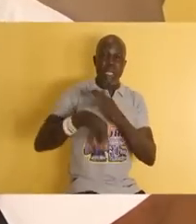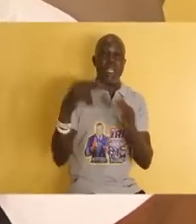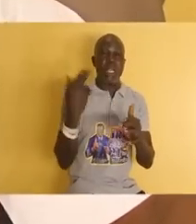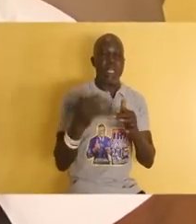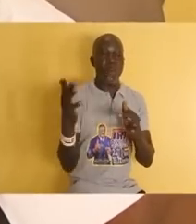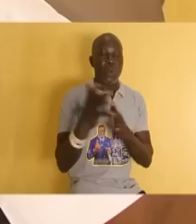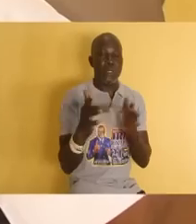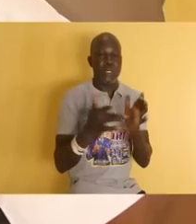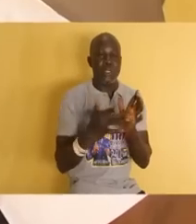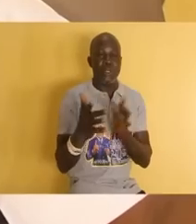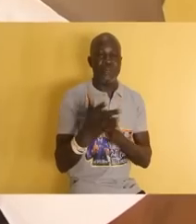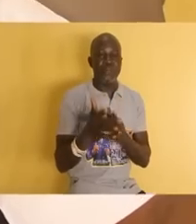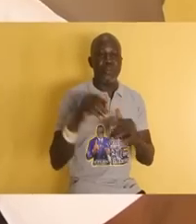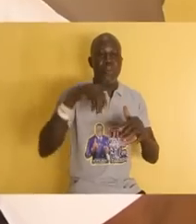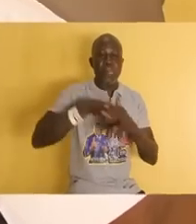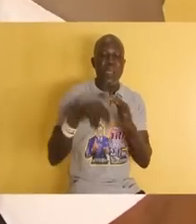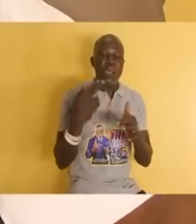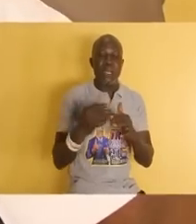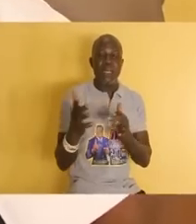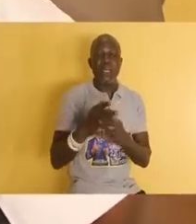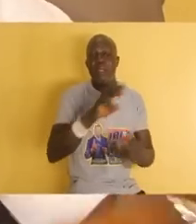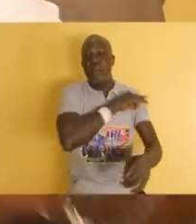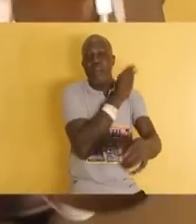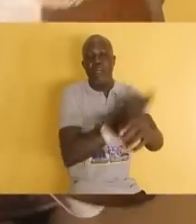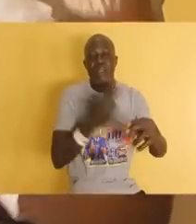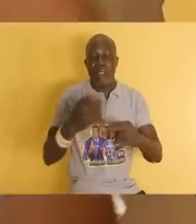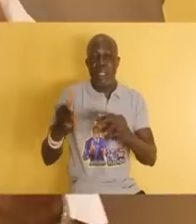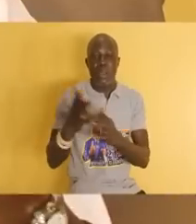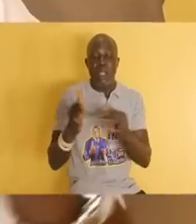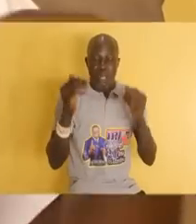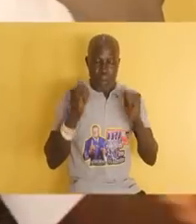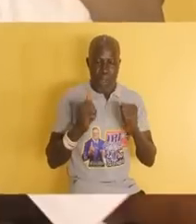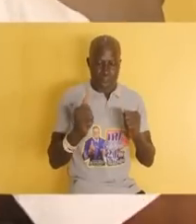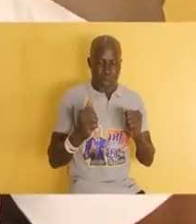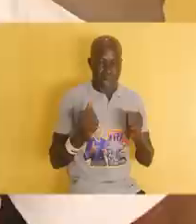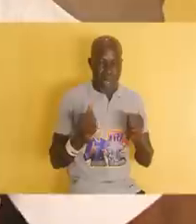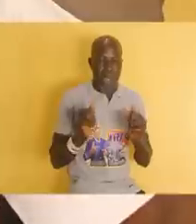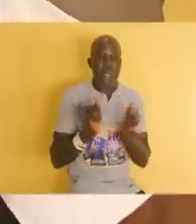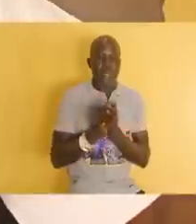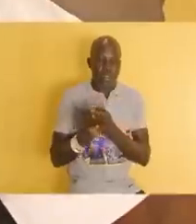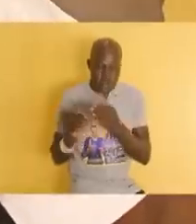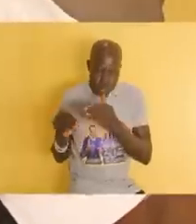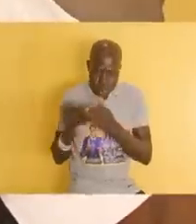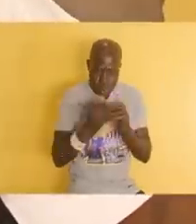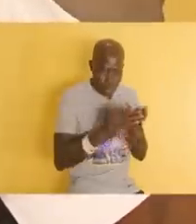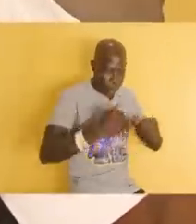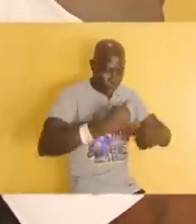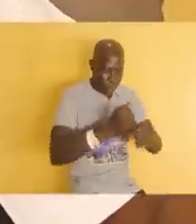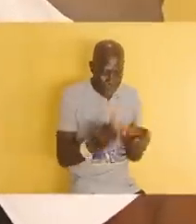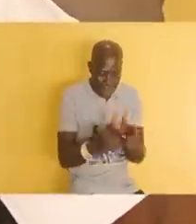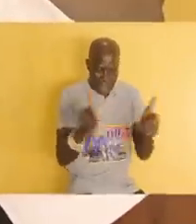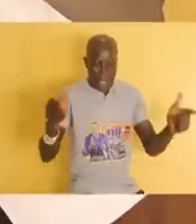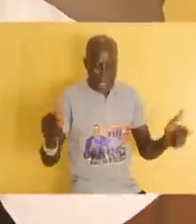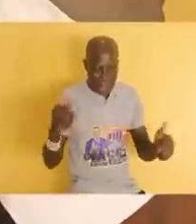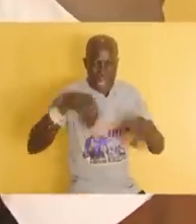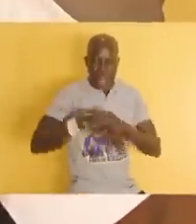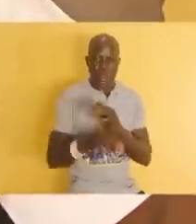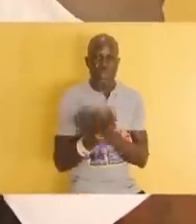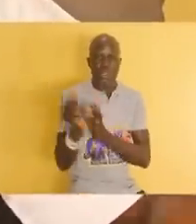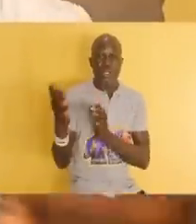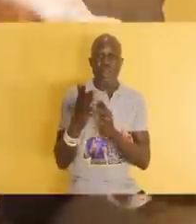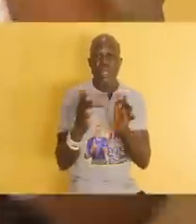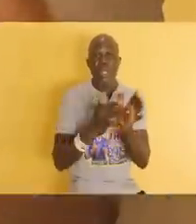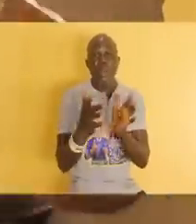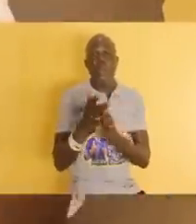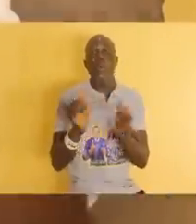Jesus. Say the name of Jesus. In the mighty name of Jesus. And God come back. He has a power. Human soul yet in love. That is not true. No, no, no. I move